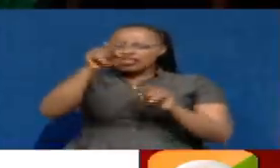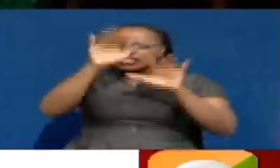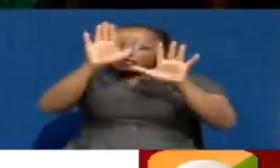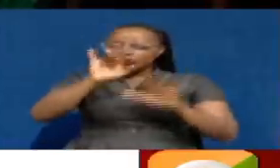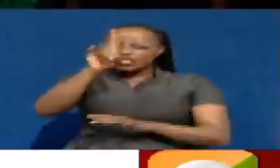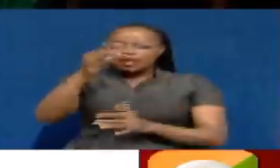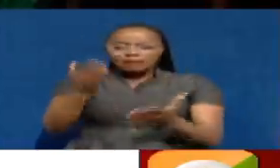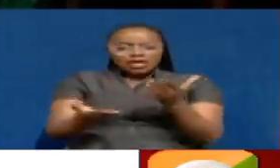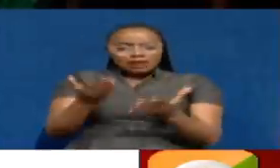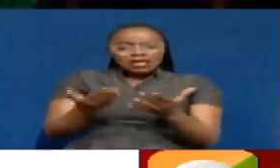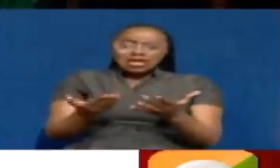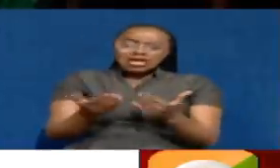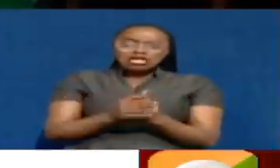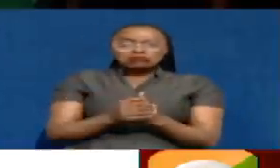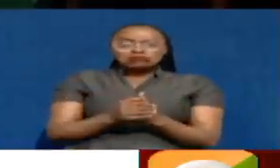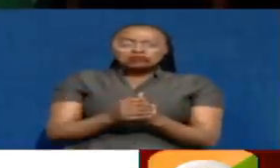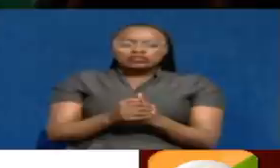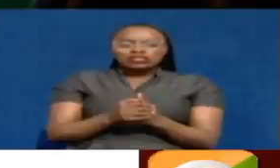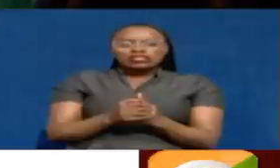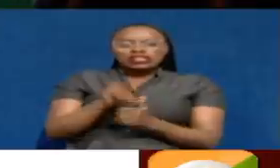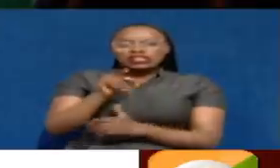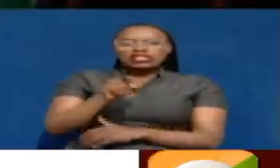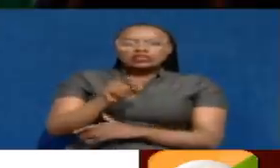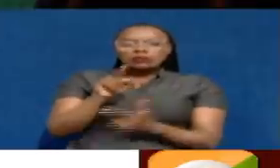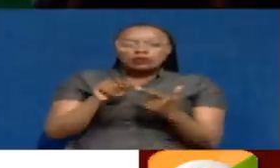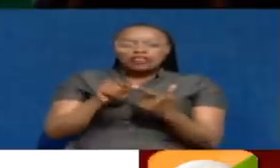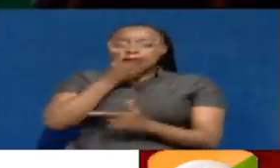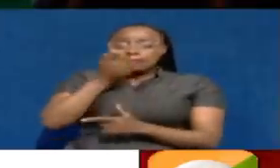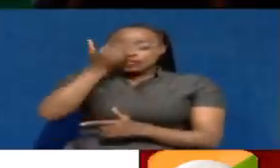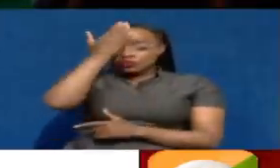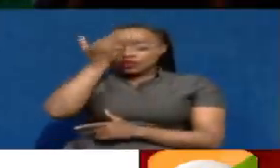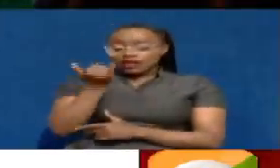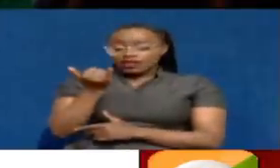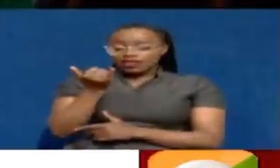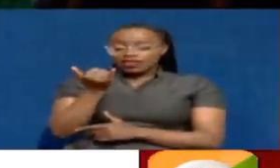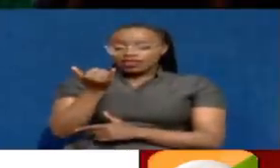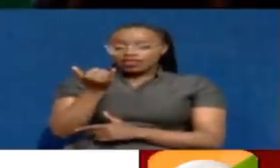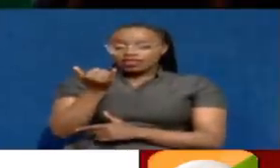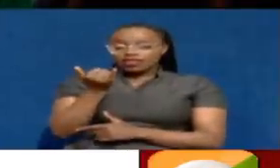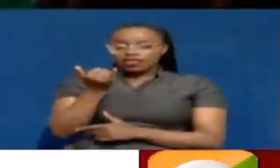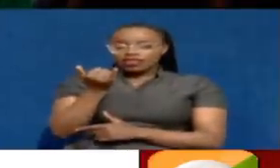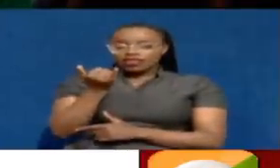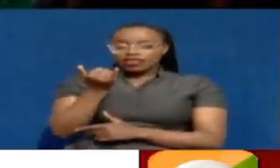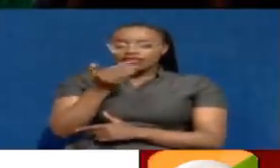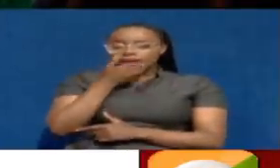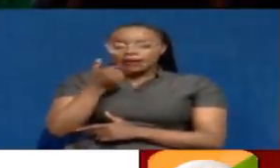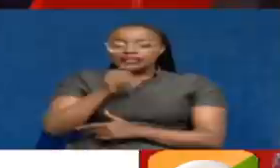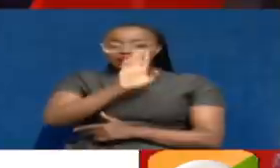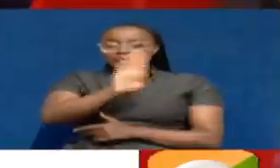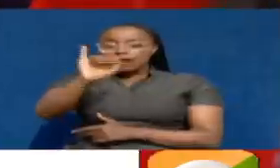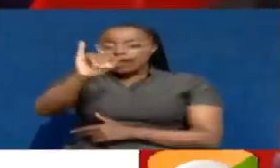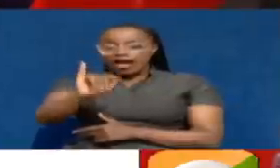important? Preferably, that would be really the best, because in the